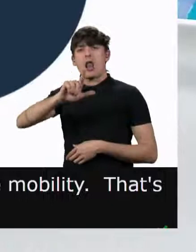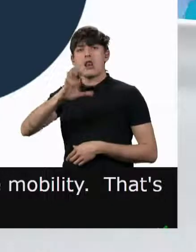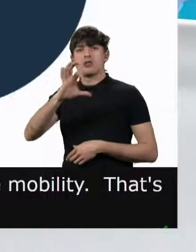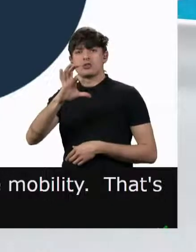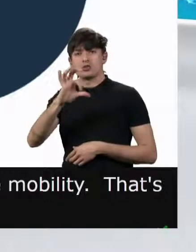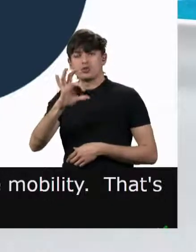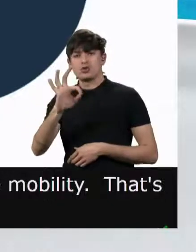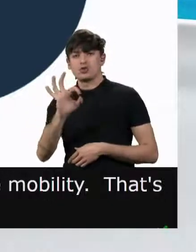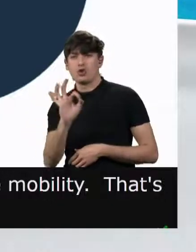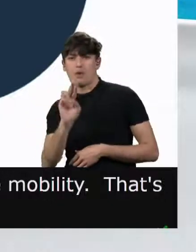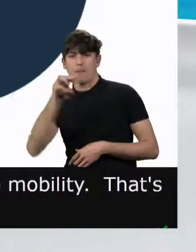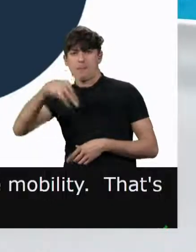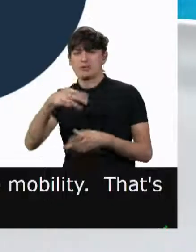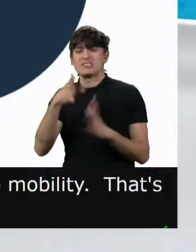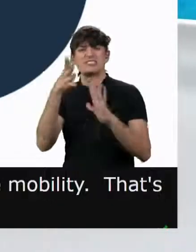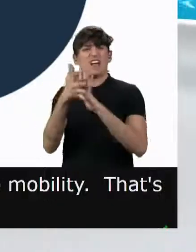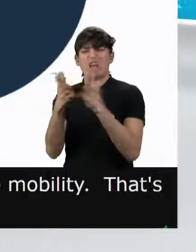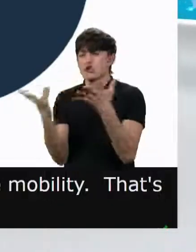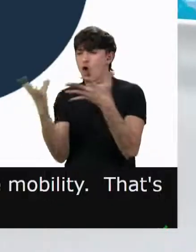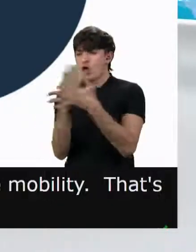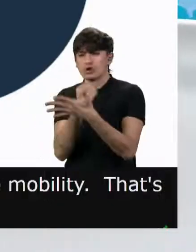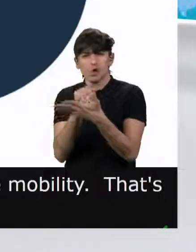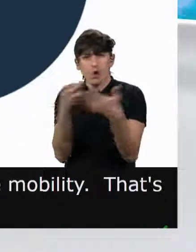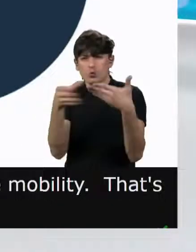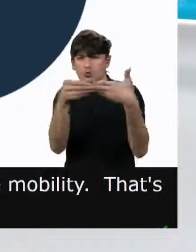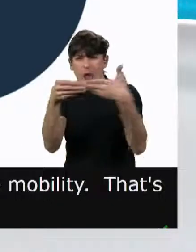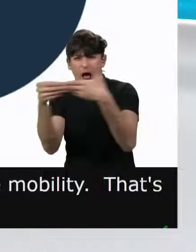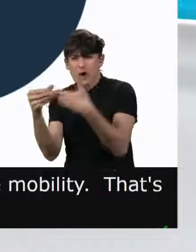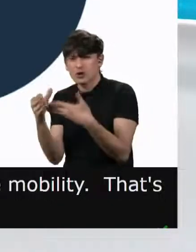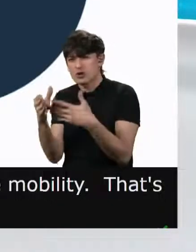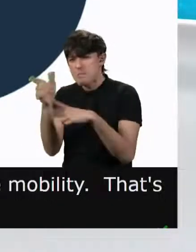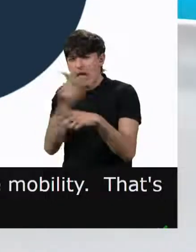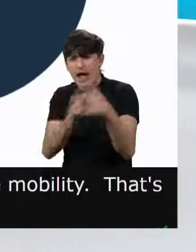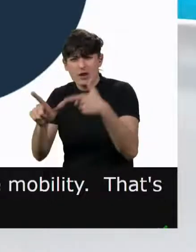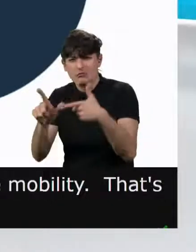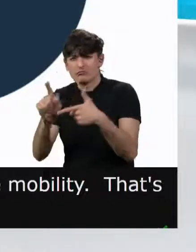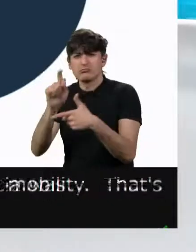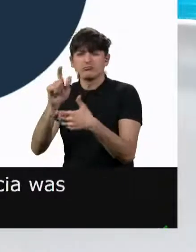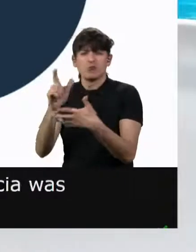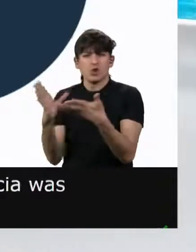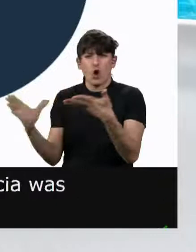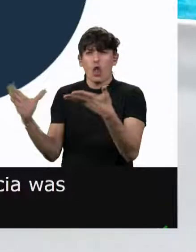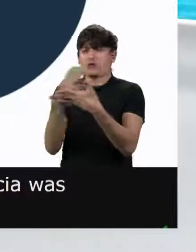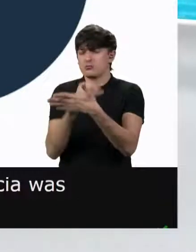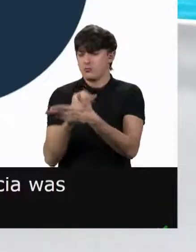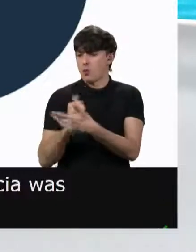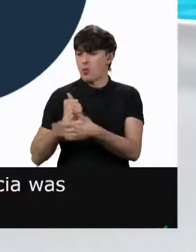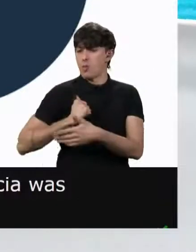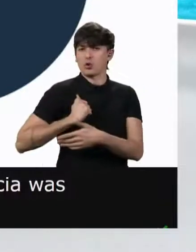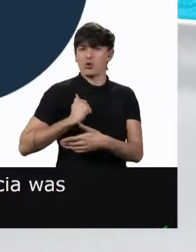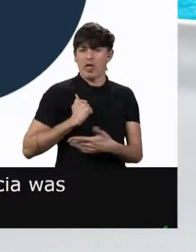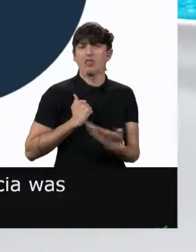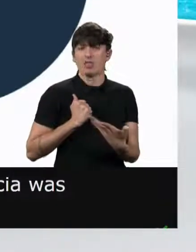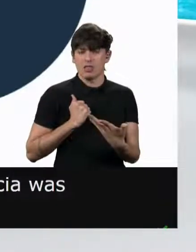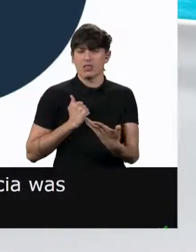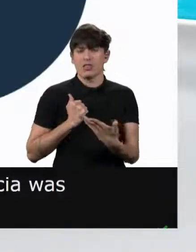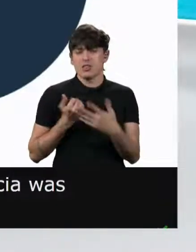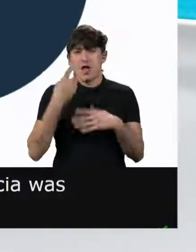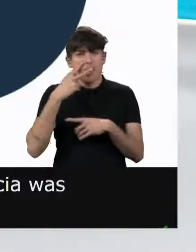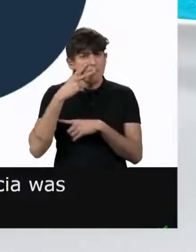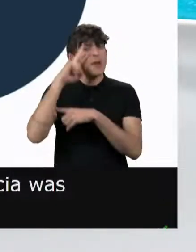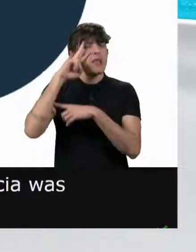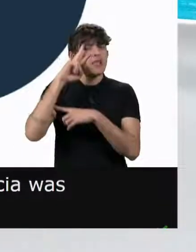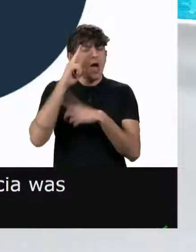which Patricia was explaining. So all passengers, all travelers have the opportunity to have